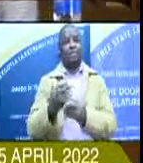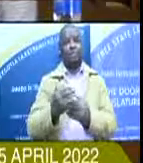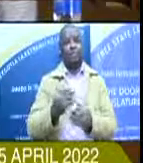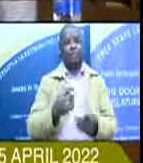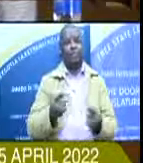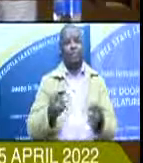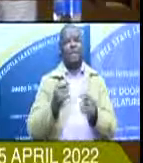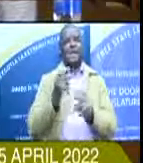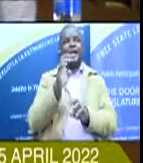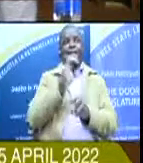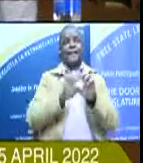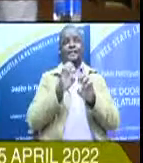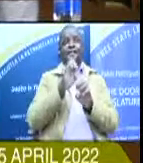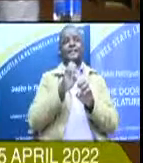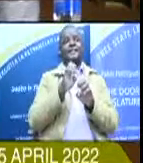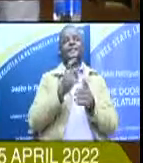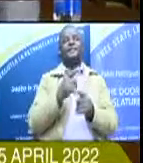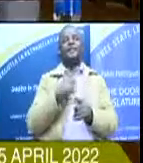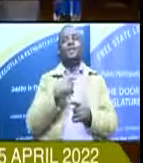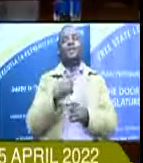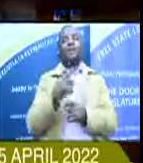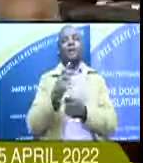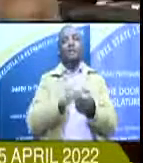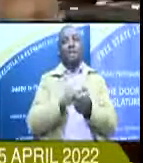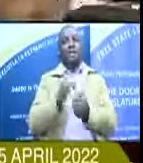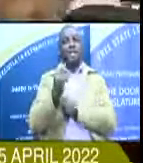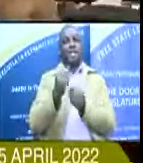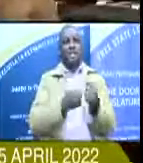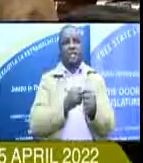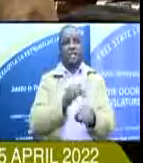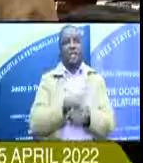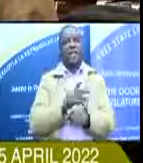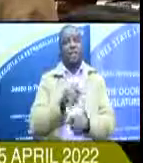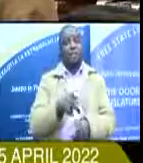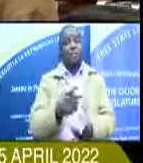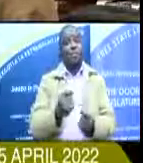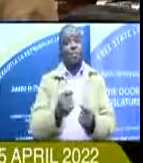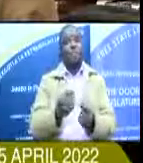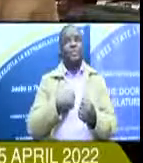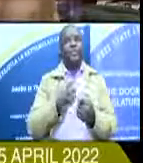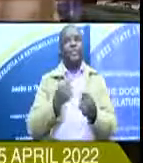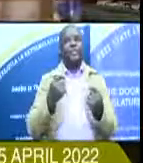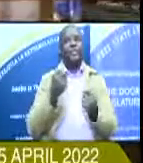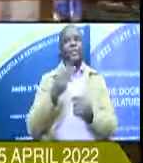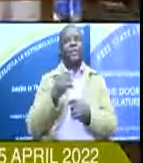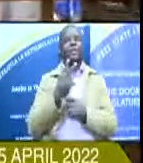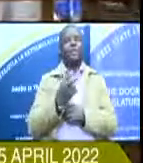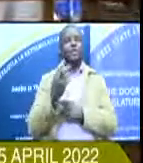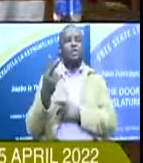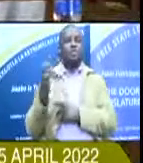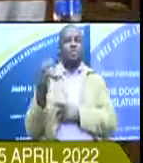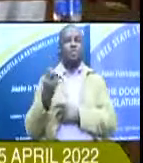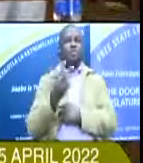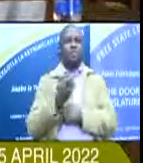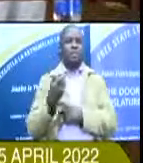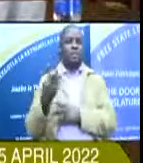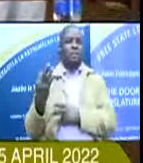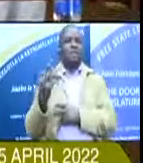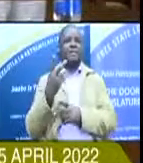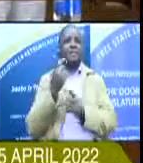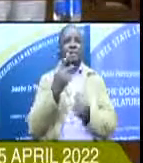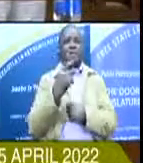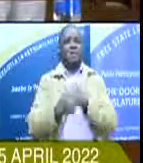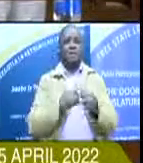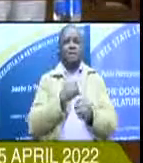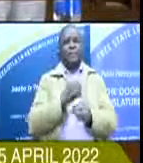the review of the organizational structure, which we anticipate finalizing in the 2022-2023 financial